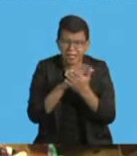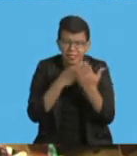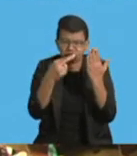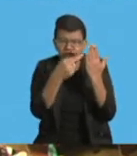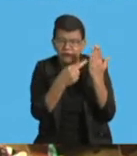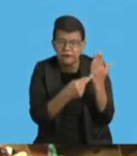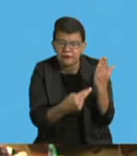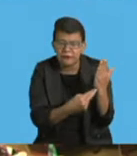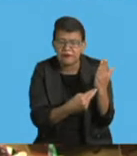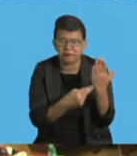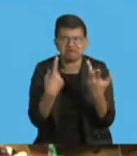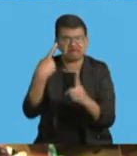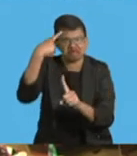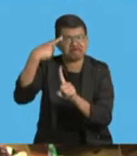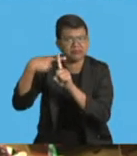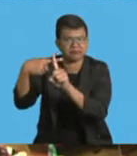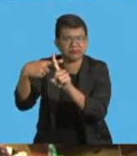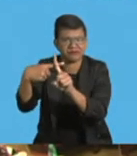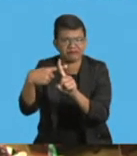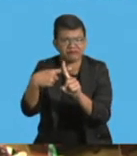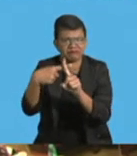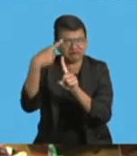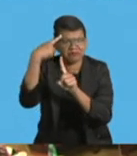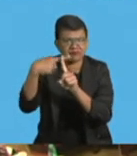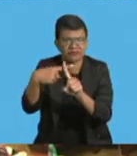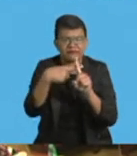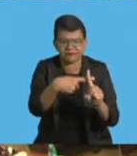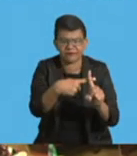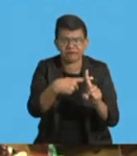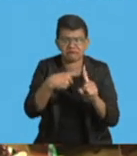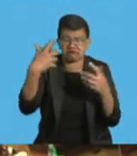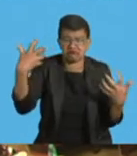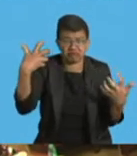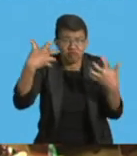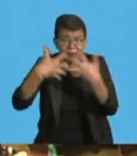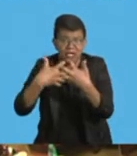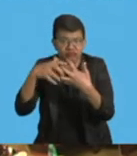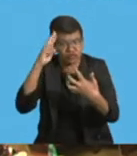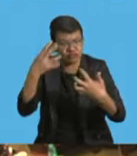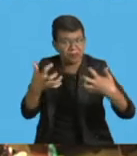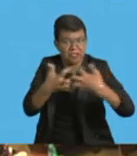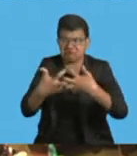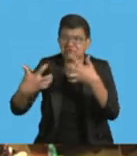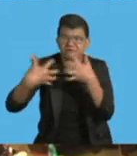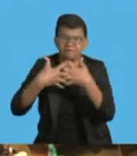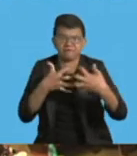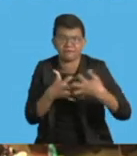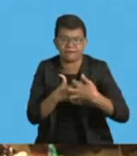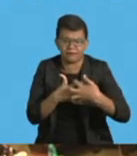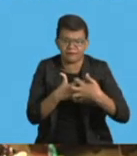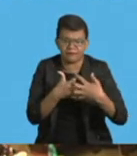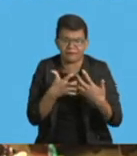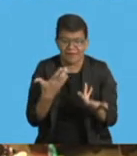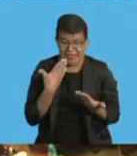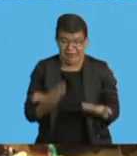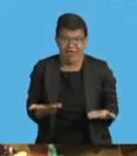by Australia and New Zealand in recent times. I spoke of a new era where both nations have